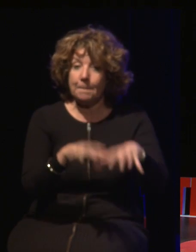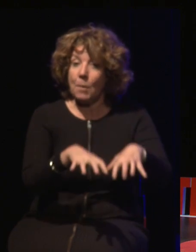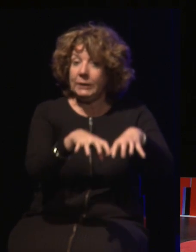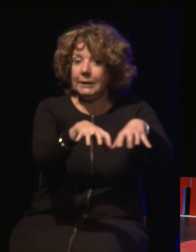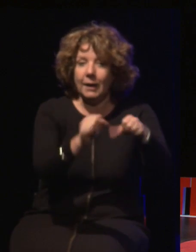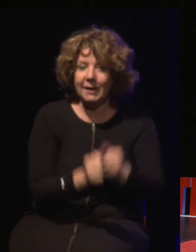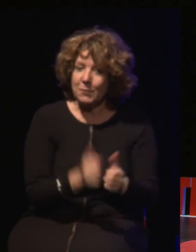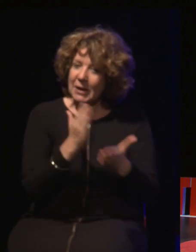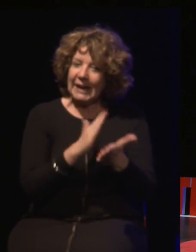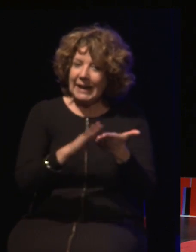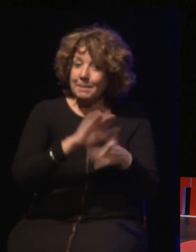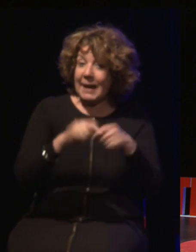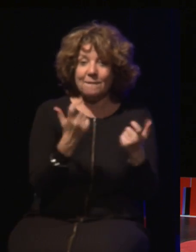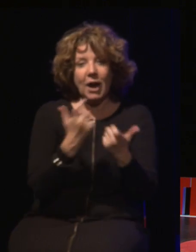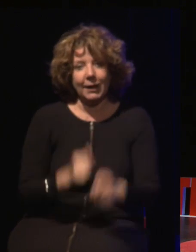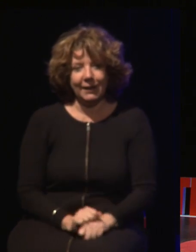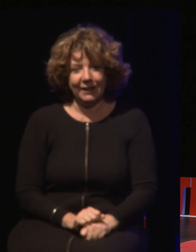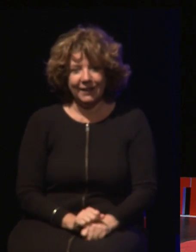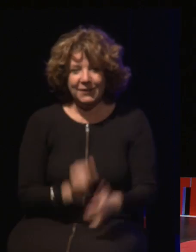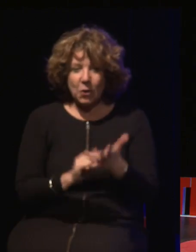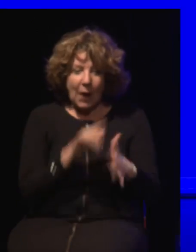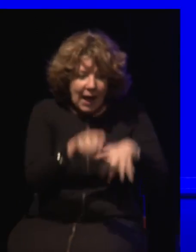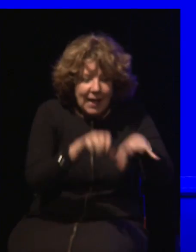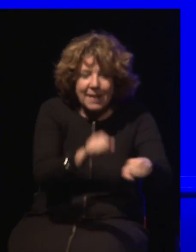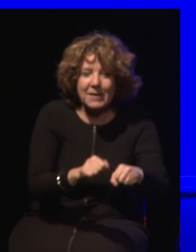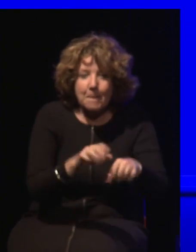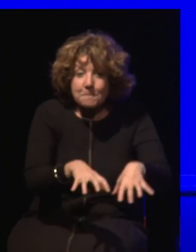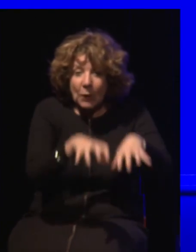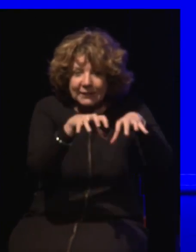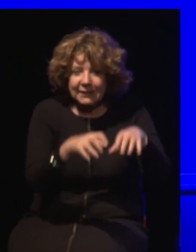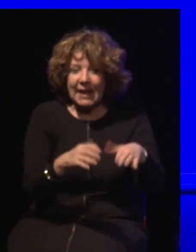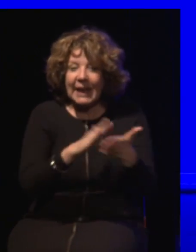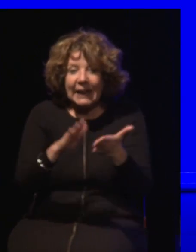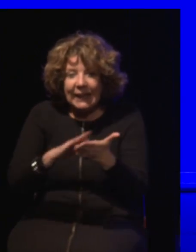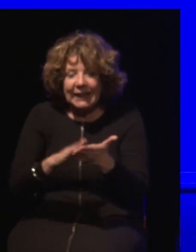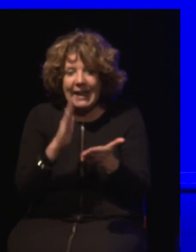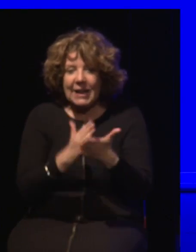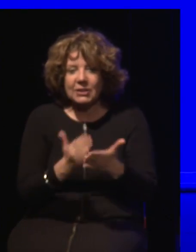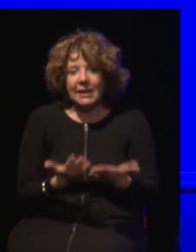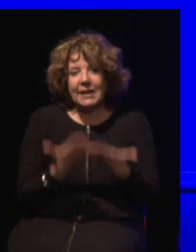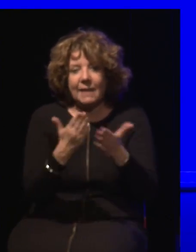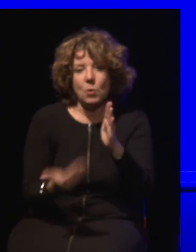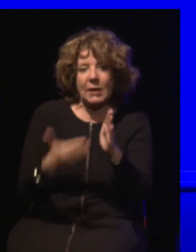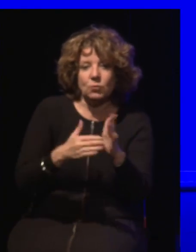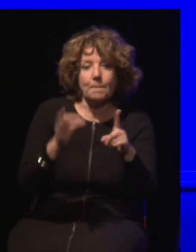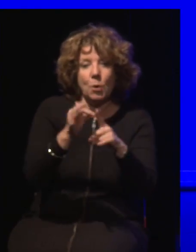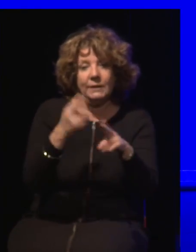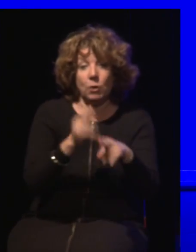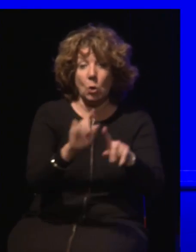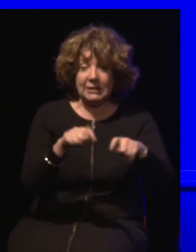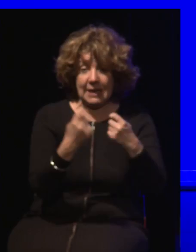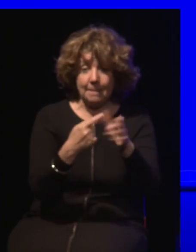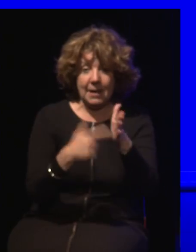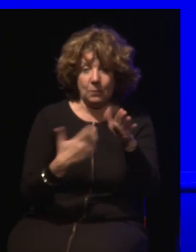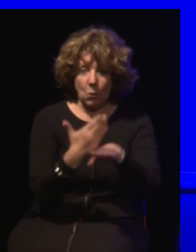kind of fun. After all, you're capturing monsters, and cleaning rewarded you and your team. This is